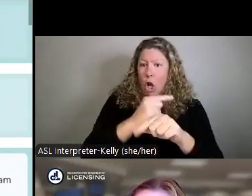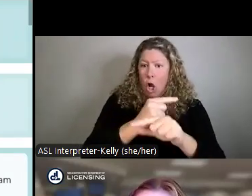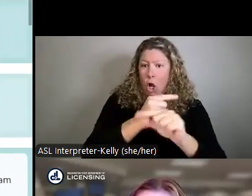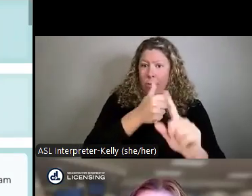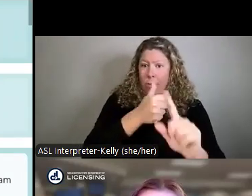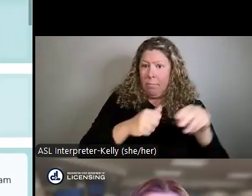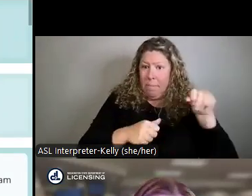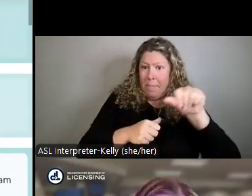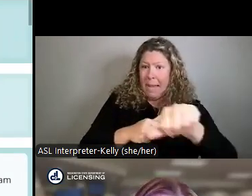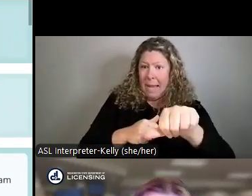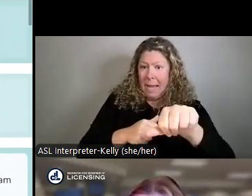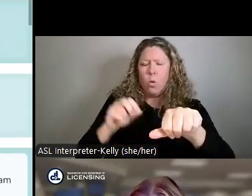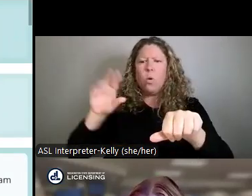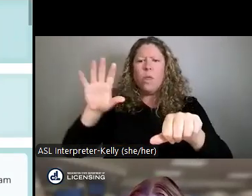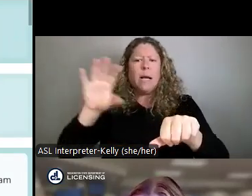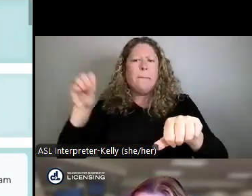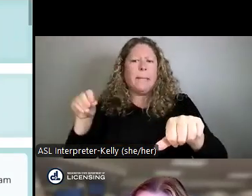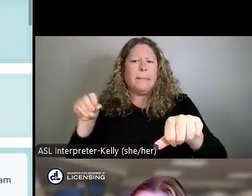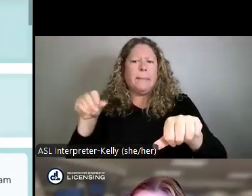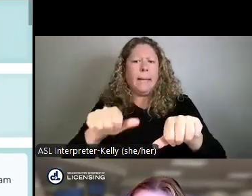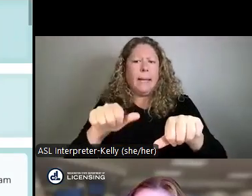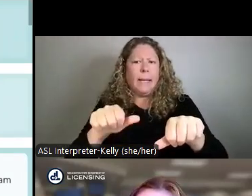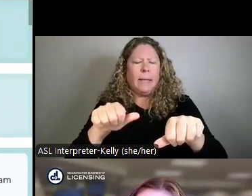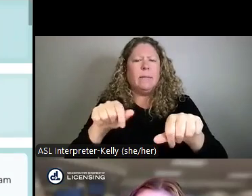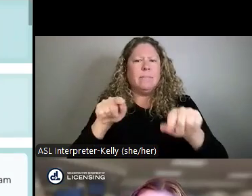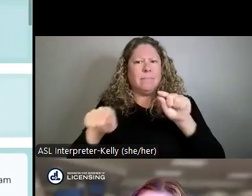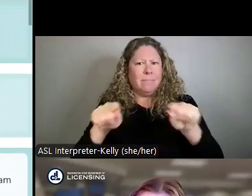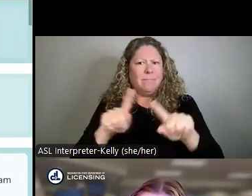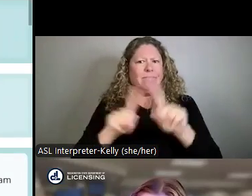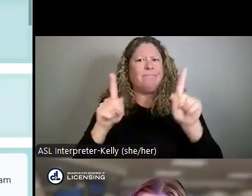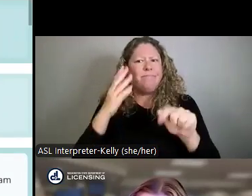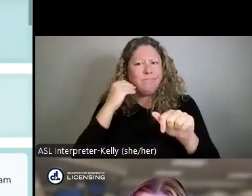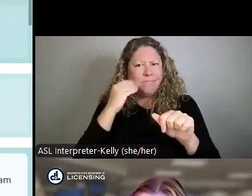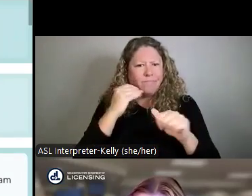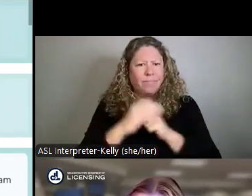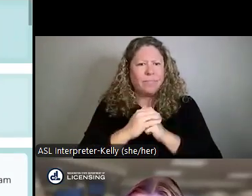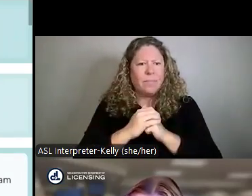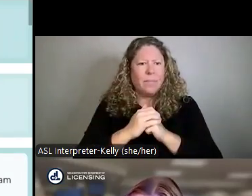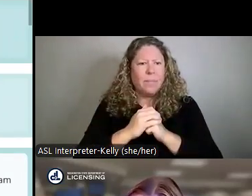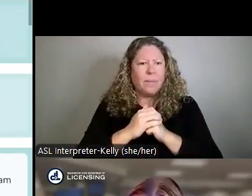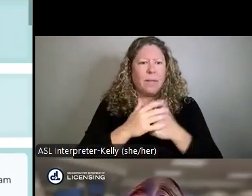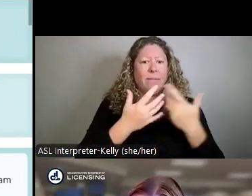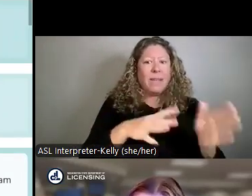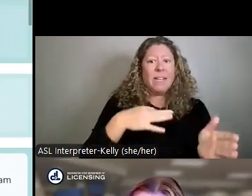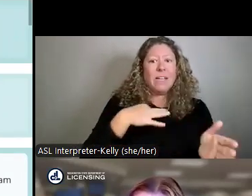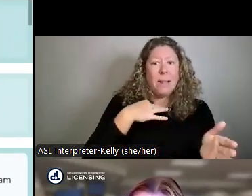the company is paying for them. So once they have their application completed and they've paid their fees, next the